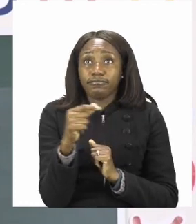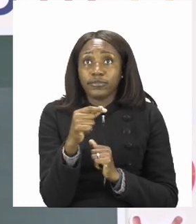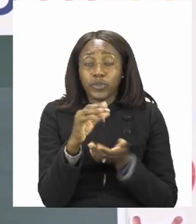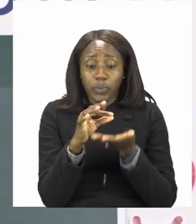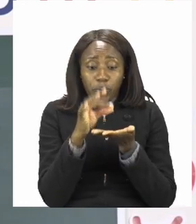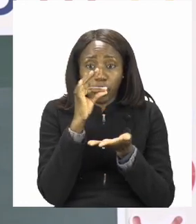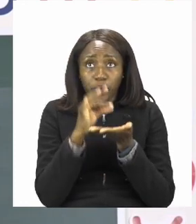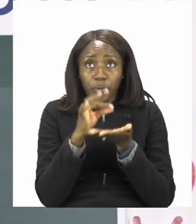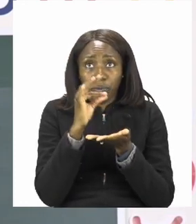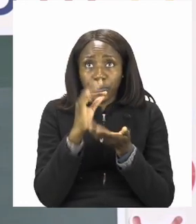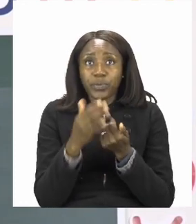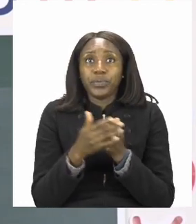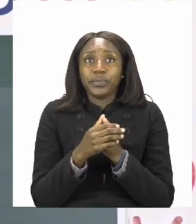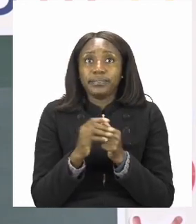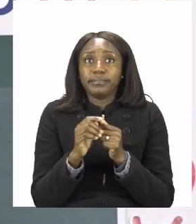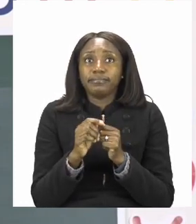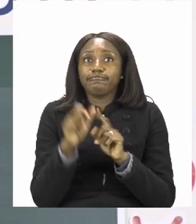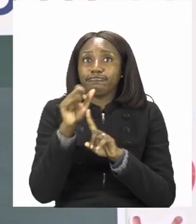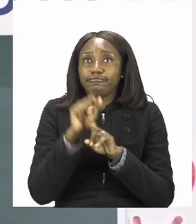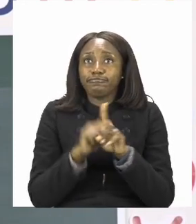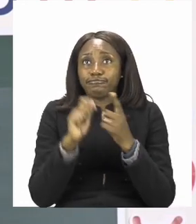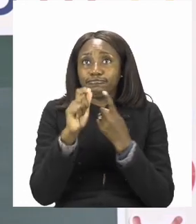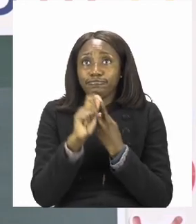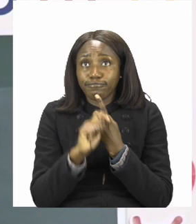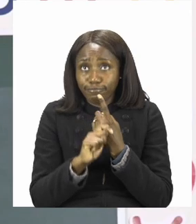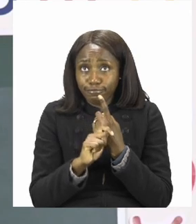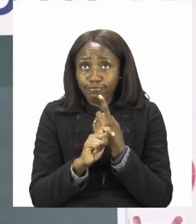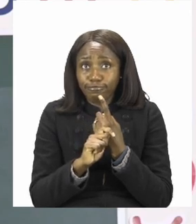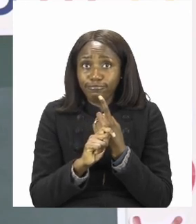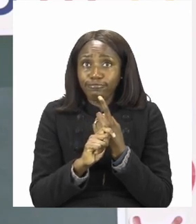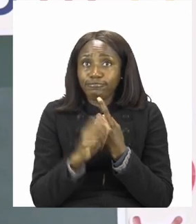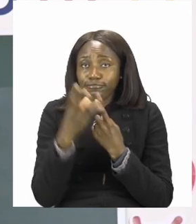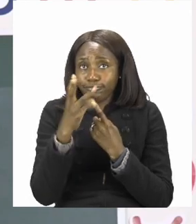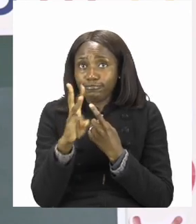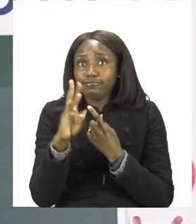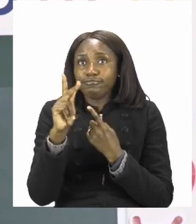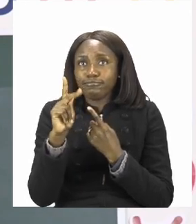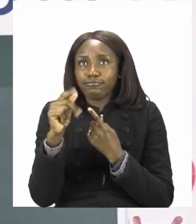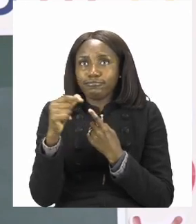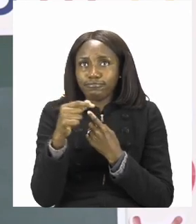hot chocolate. Now we need to write 6 kgs for the bananas.